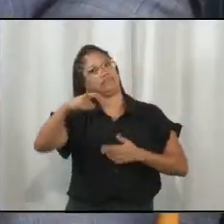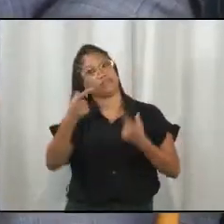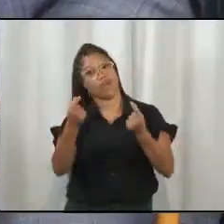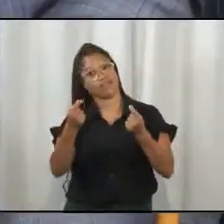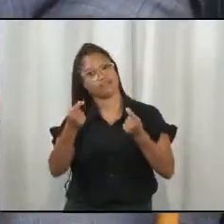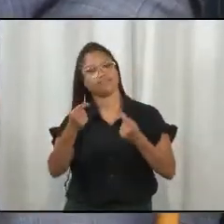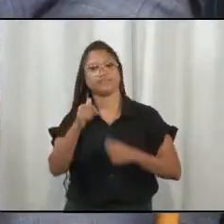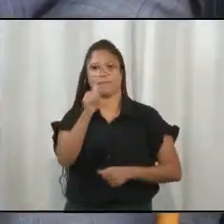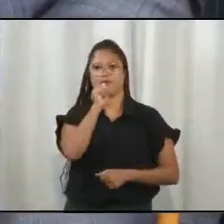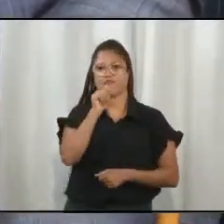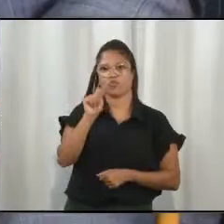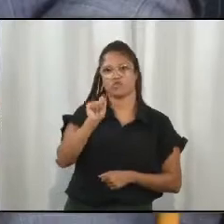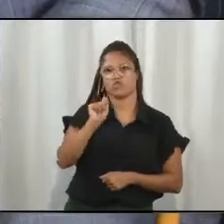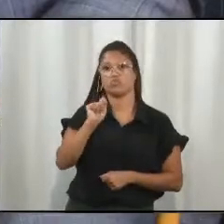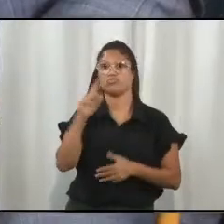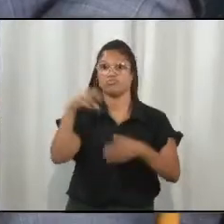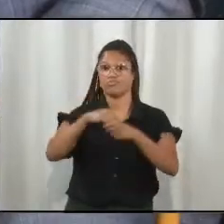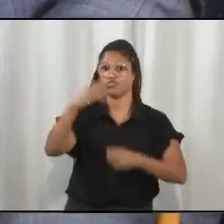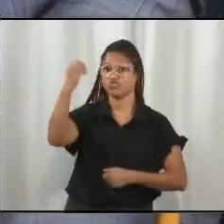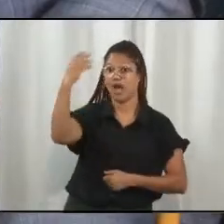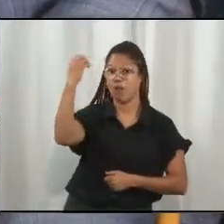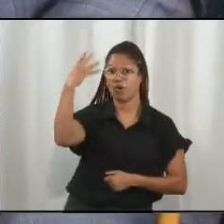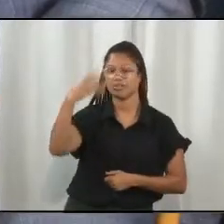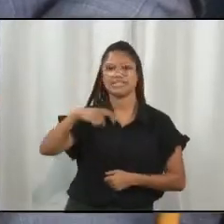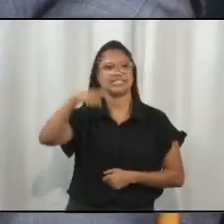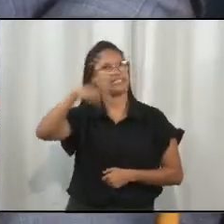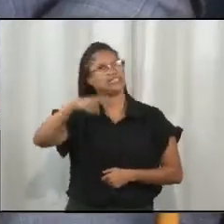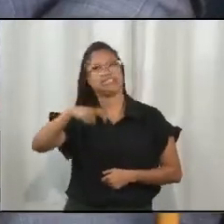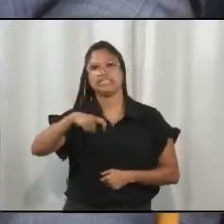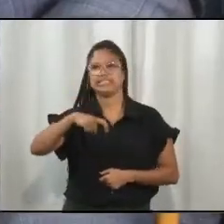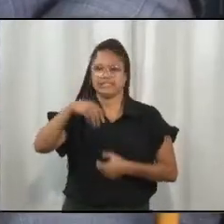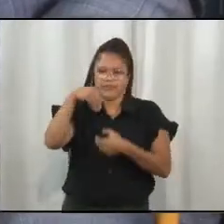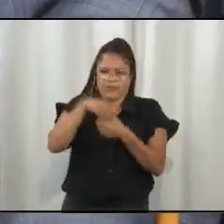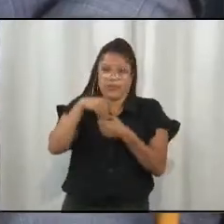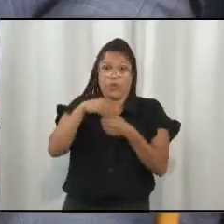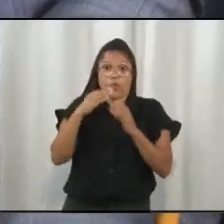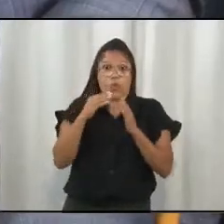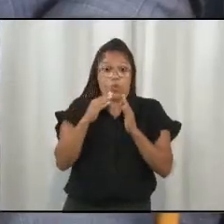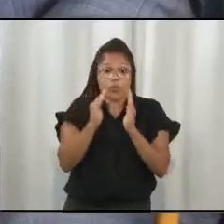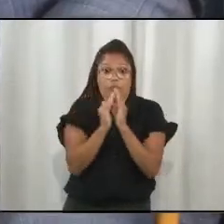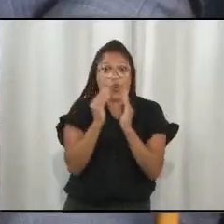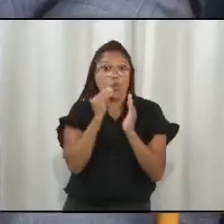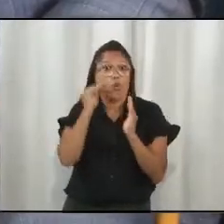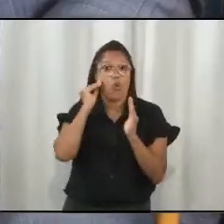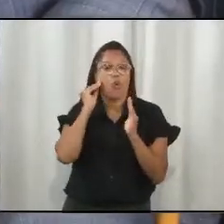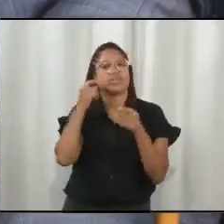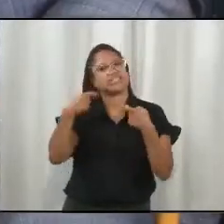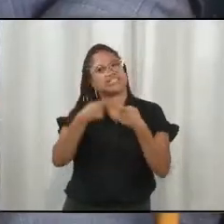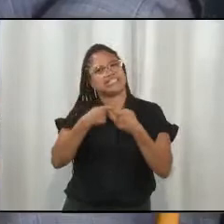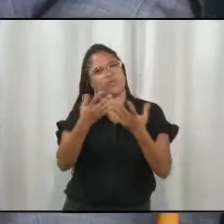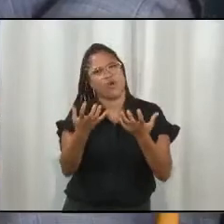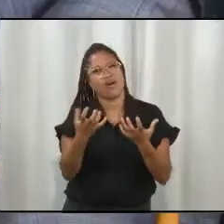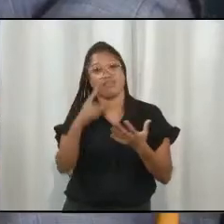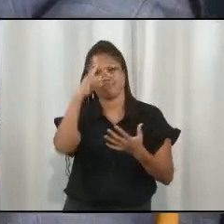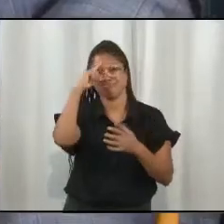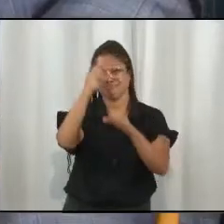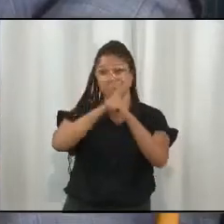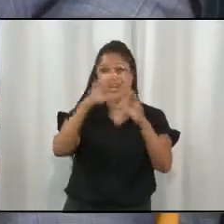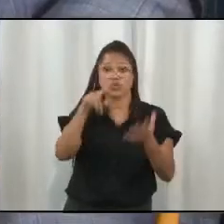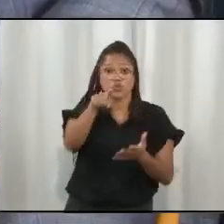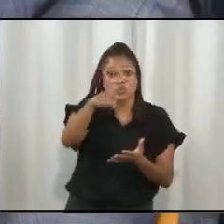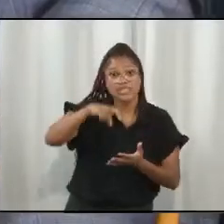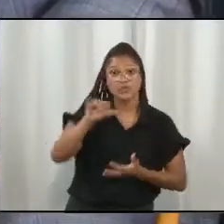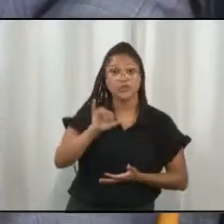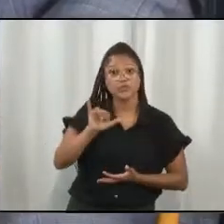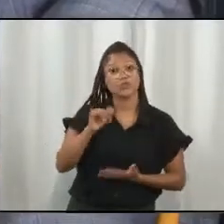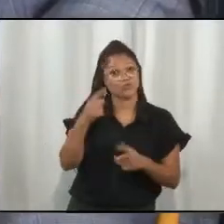as well as security and in-unit electricity. So again, a lot of things that I think you and I would want if we were in that type of situation. So we